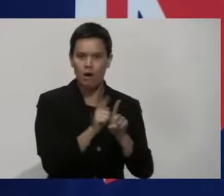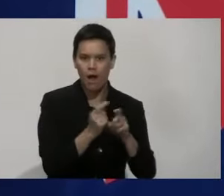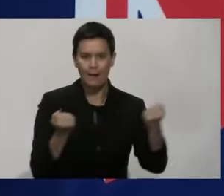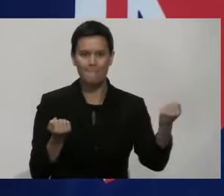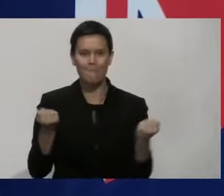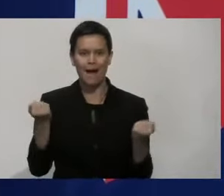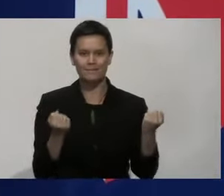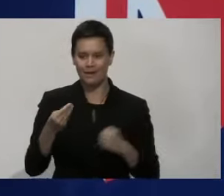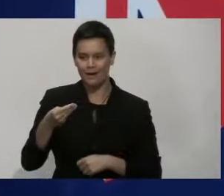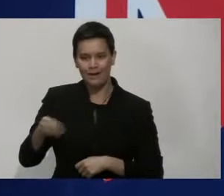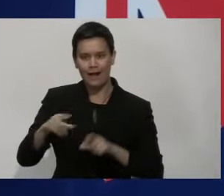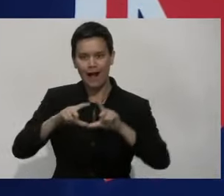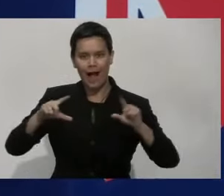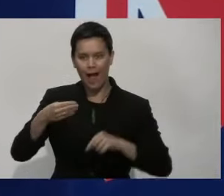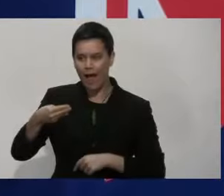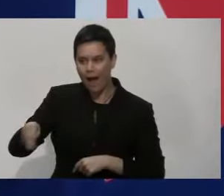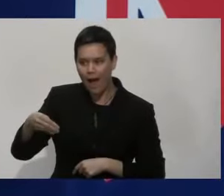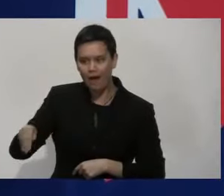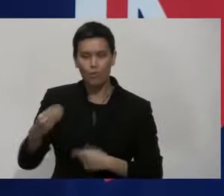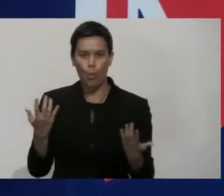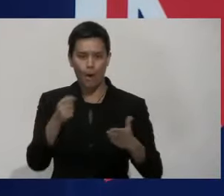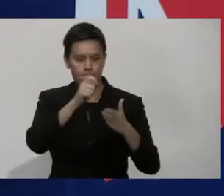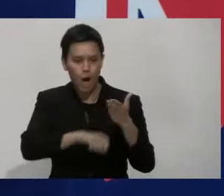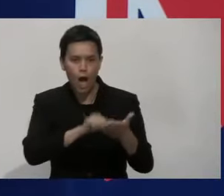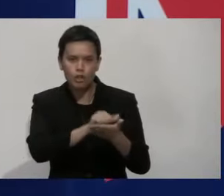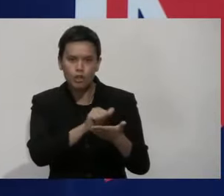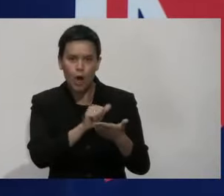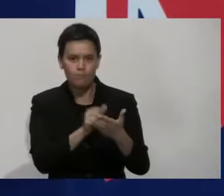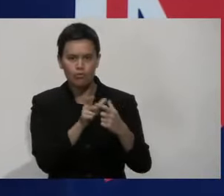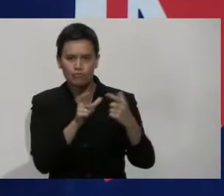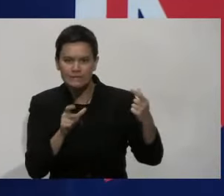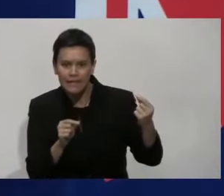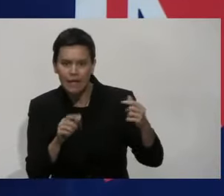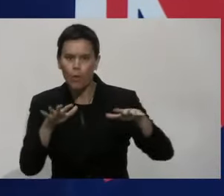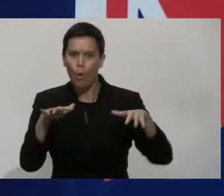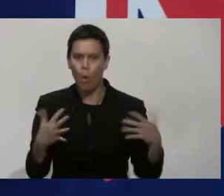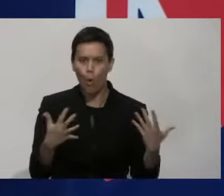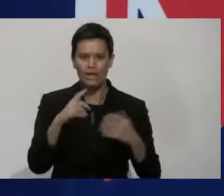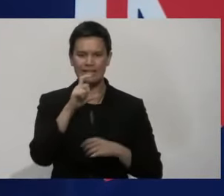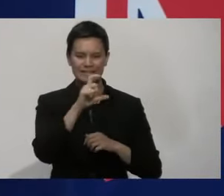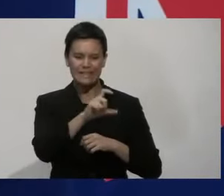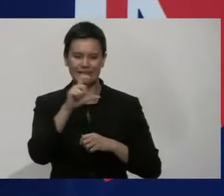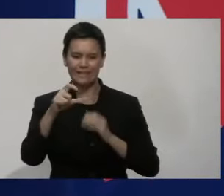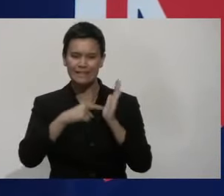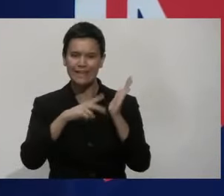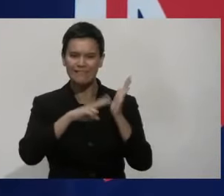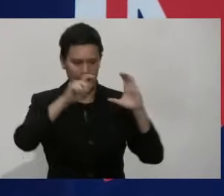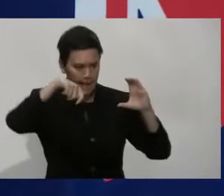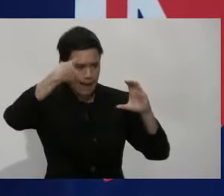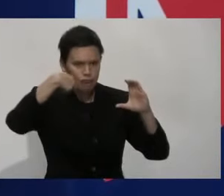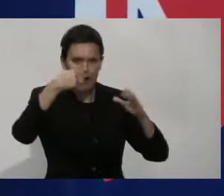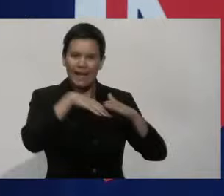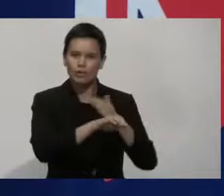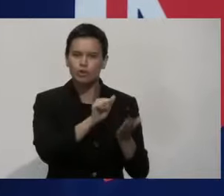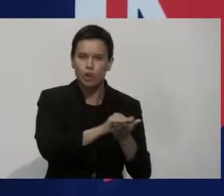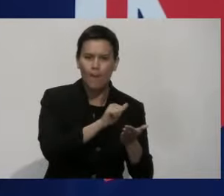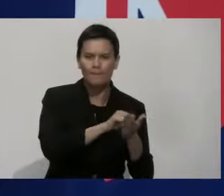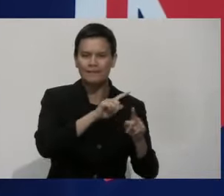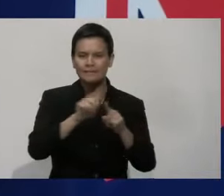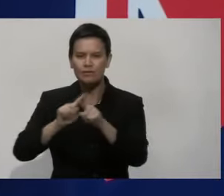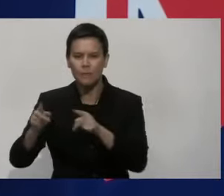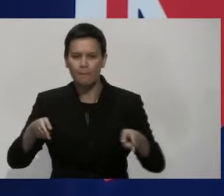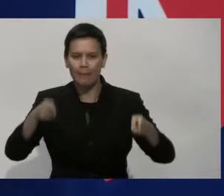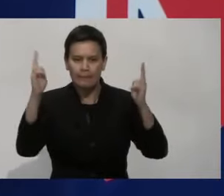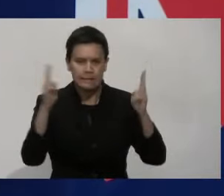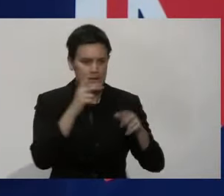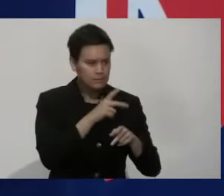dockets, whatever it takes to help them establish people's movements and help keep other people safe. They are the ones that